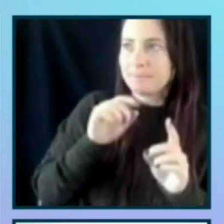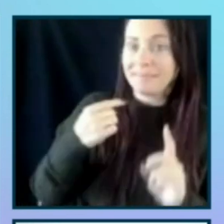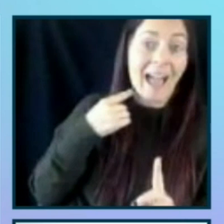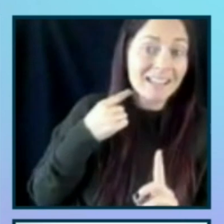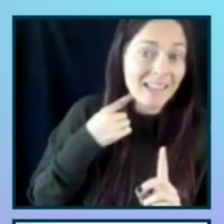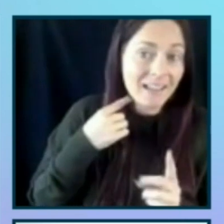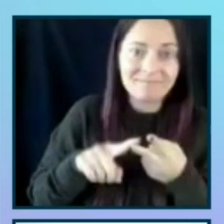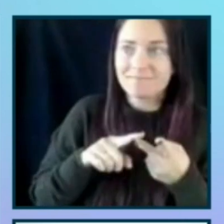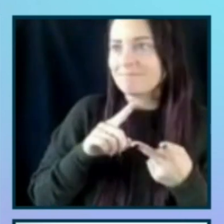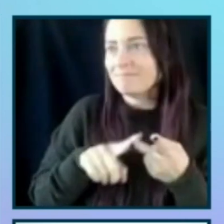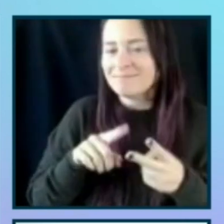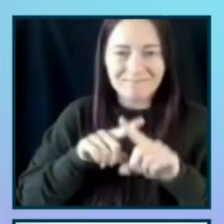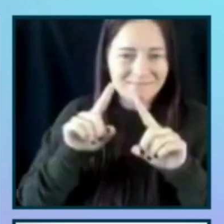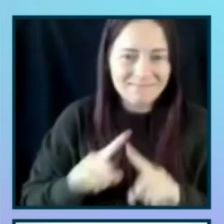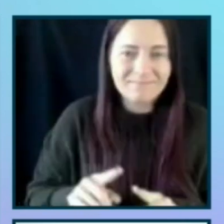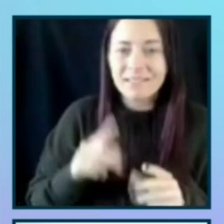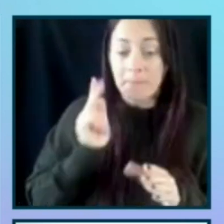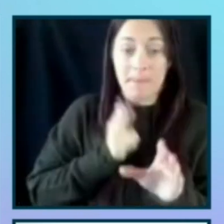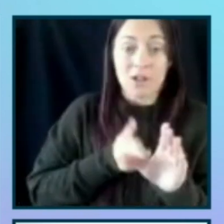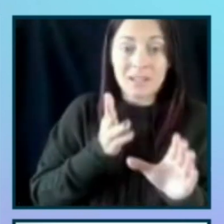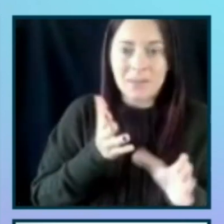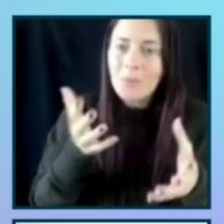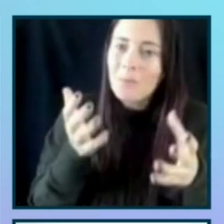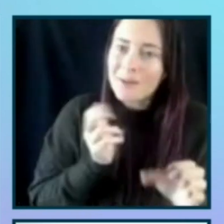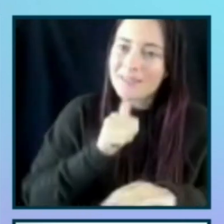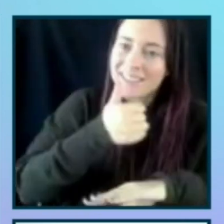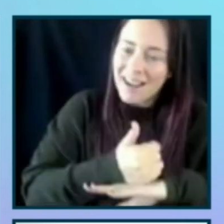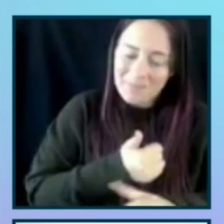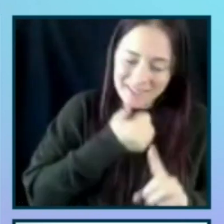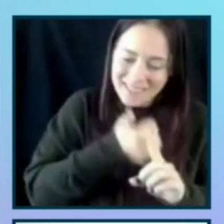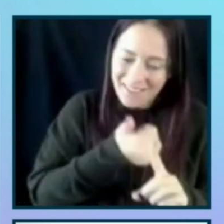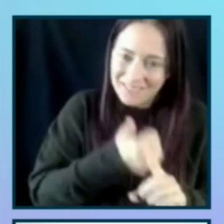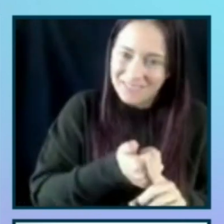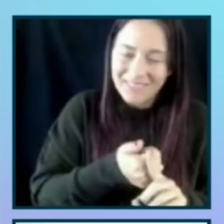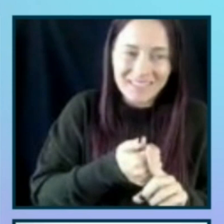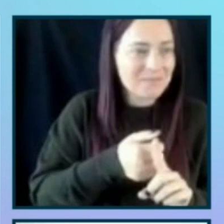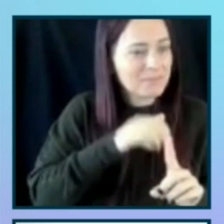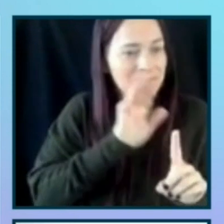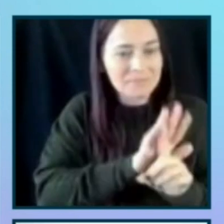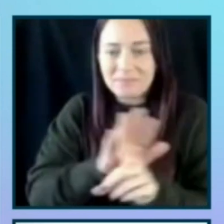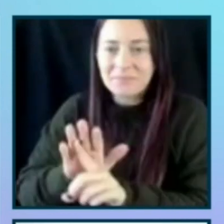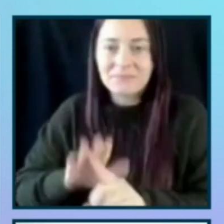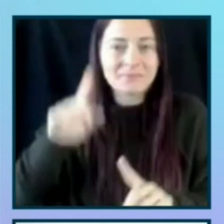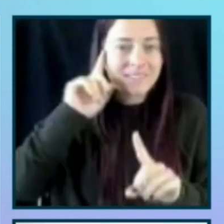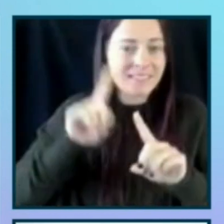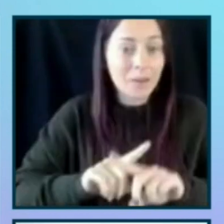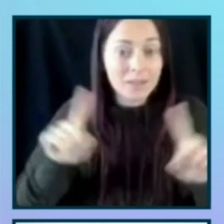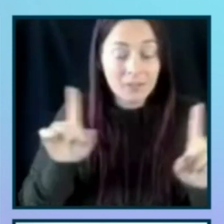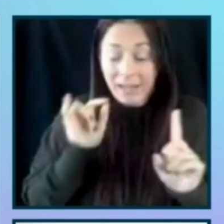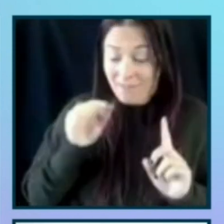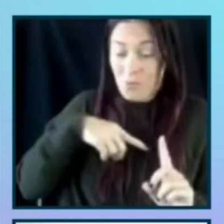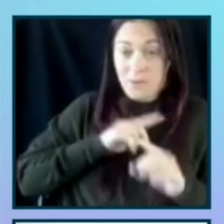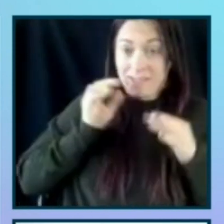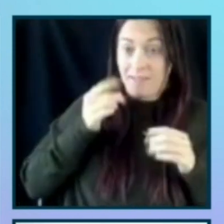the screen reader that participants like to set up themselves. And so it might sound a bit different when we are simulating it for them. And so we